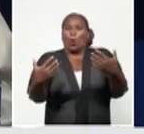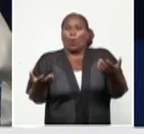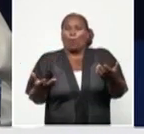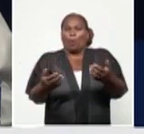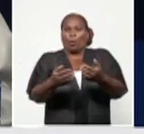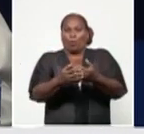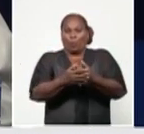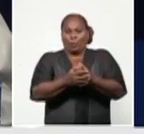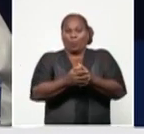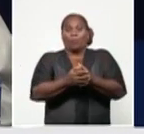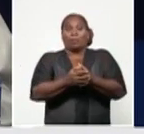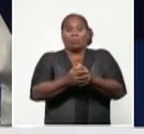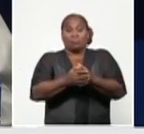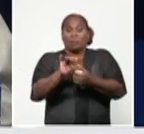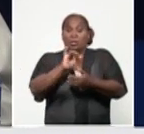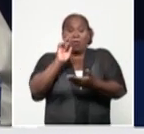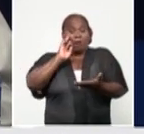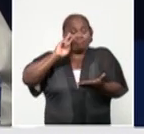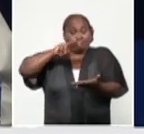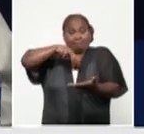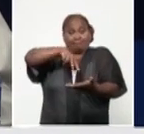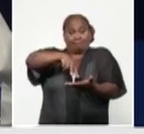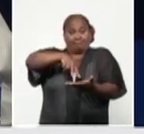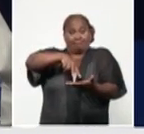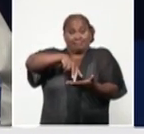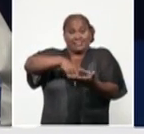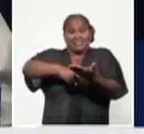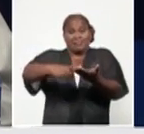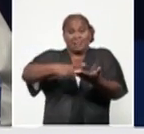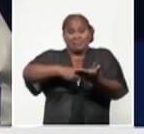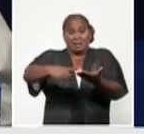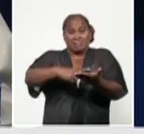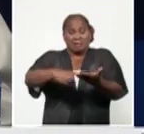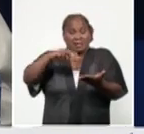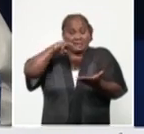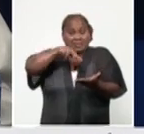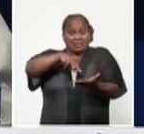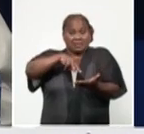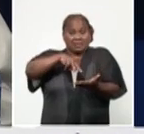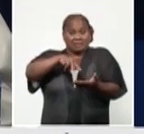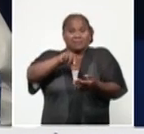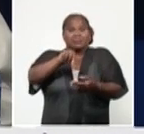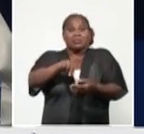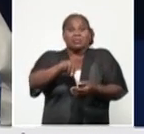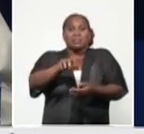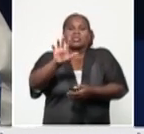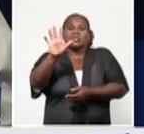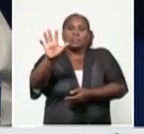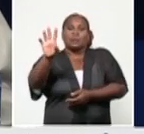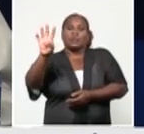the Americas, which has been the epicenter of the pandemic over recent weeks, accounts for